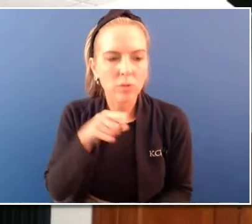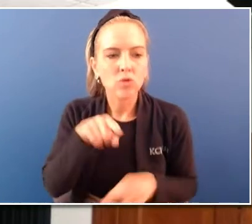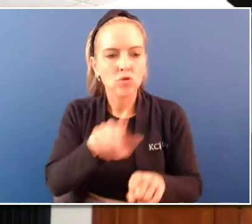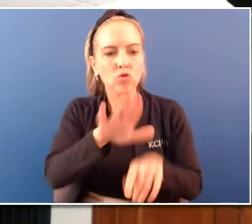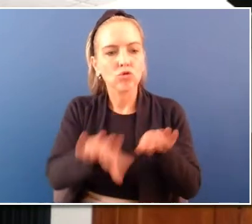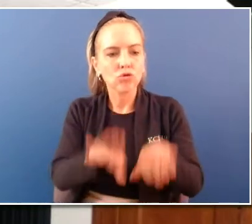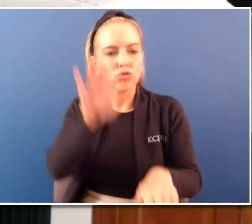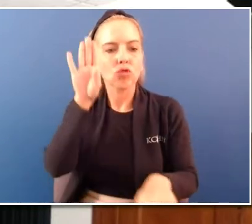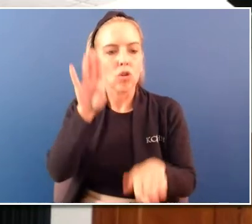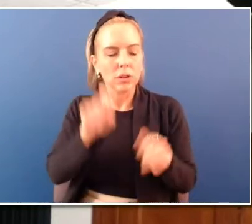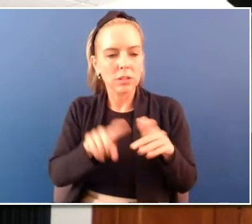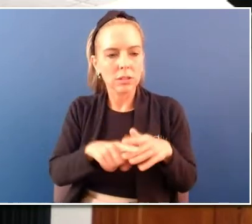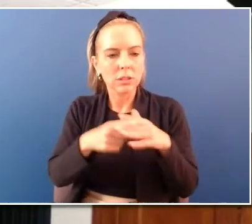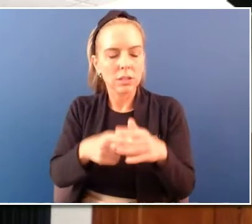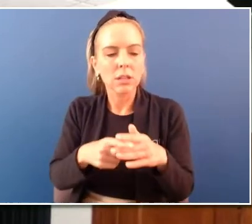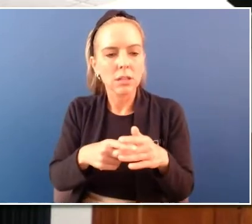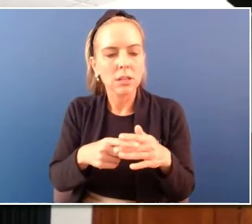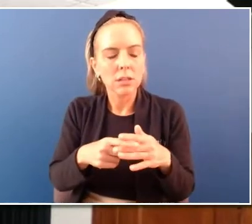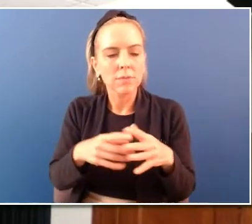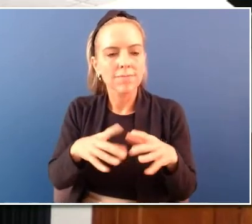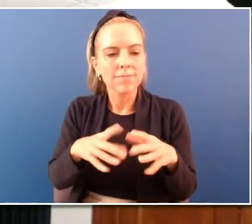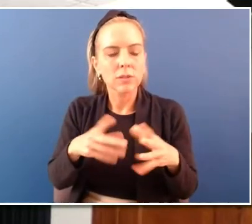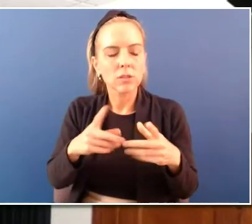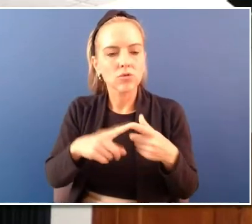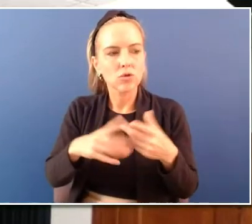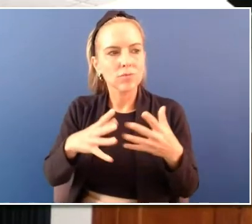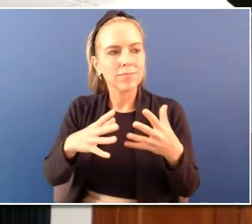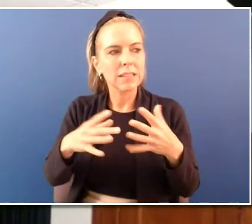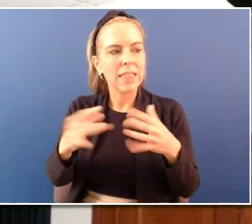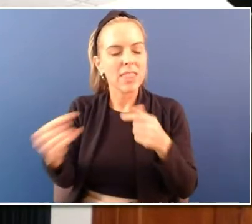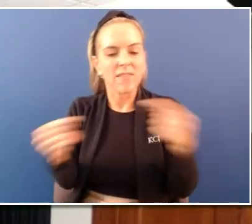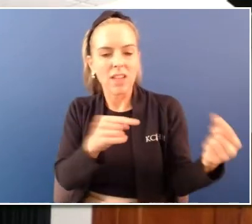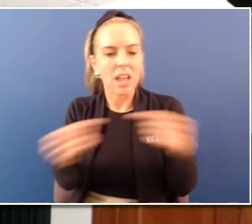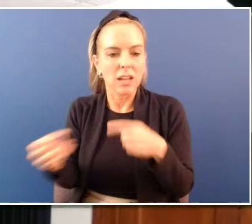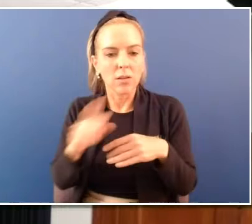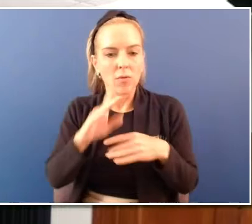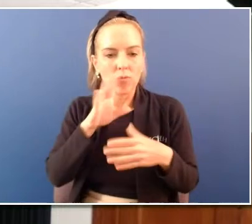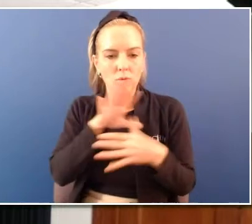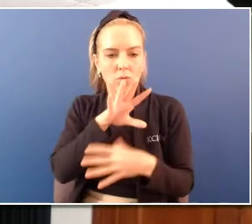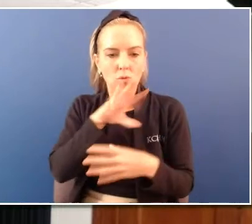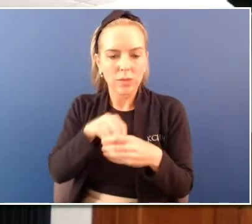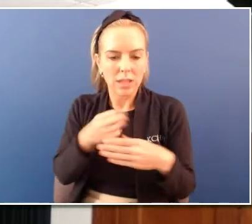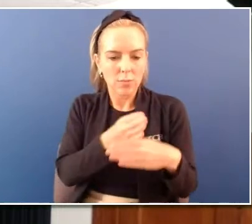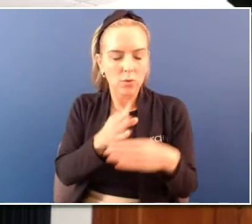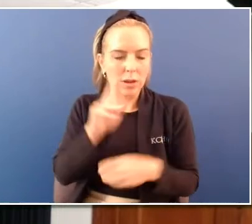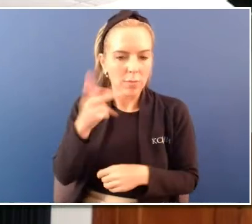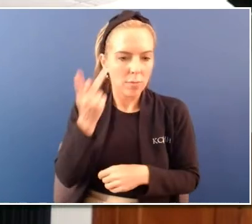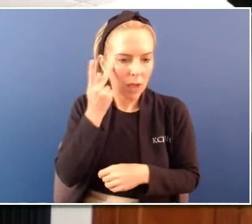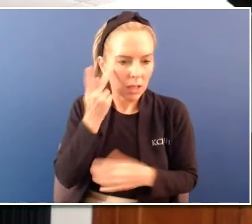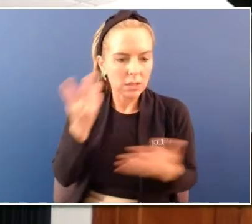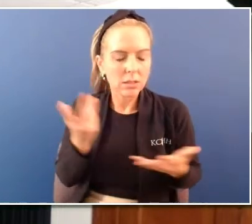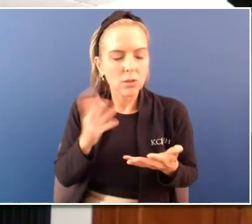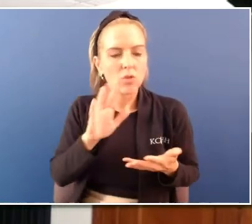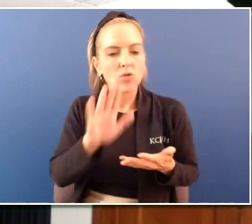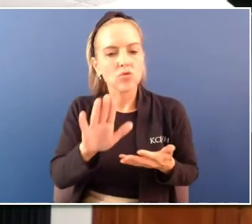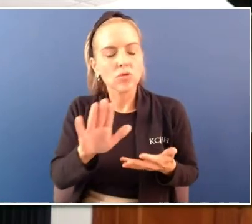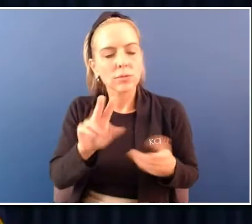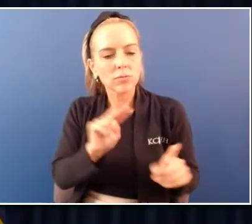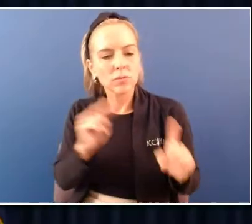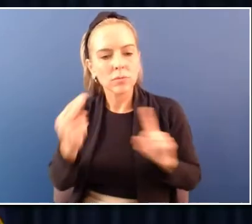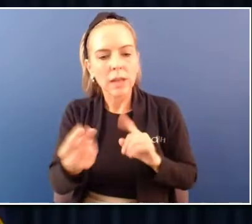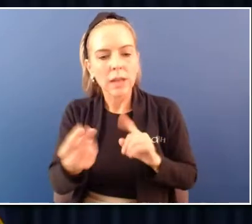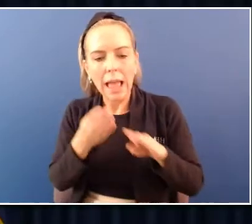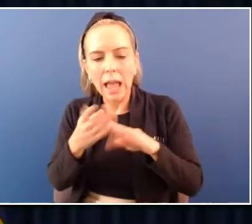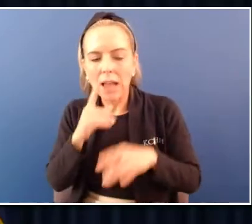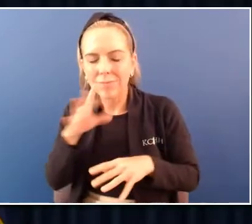stopping the fighting within politics here, and I was curious about what your relationship with the legislature, how it stands now after